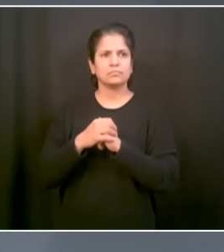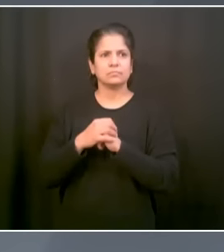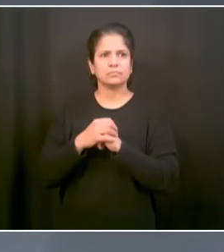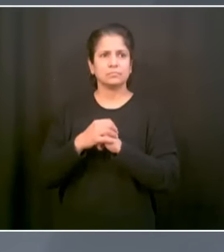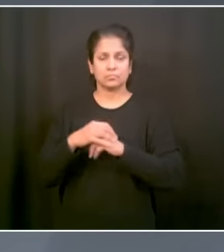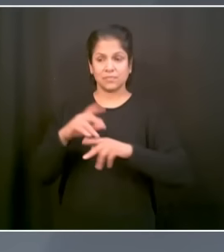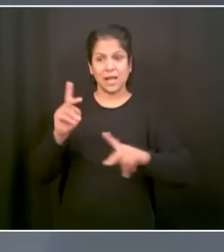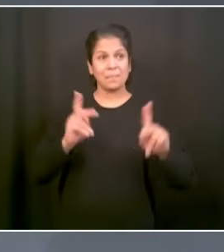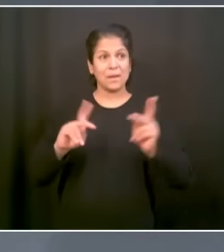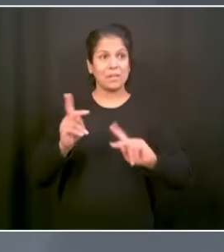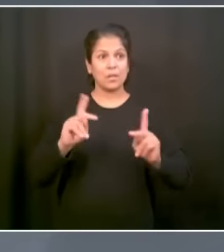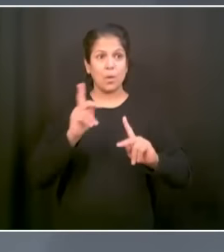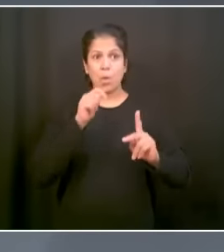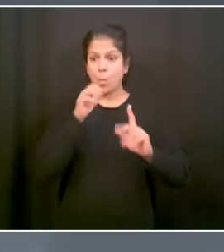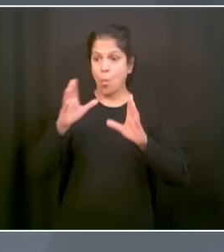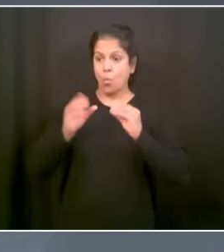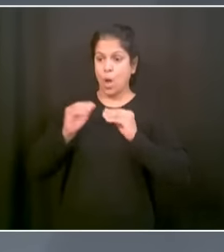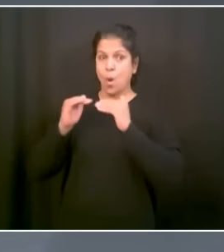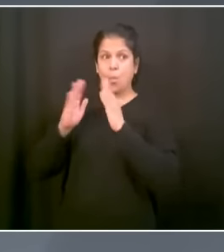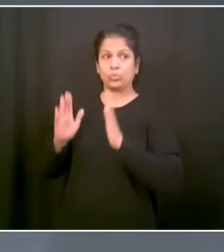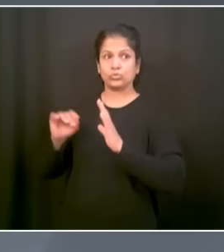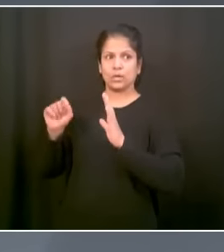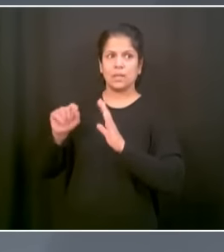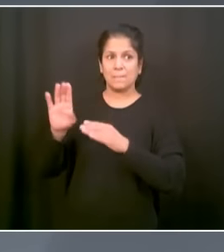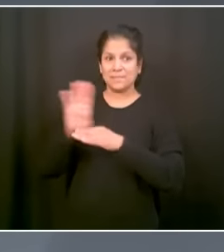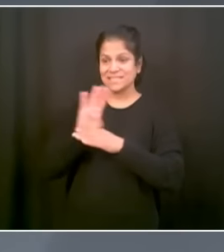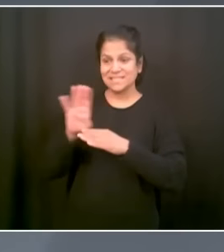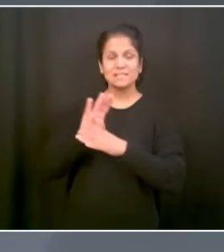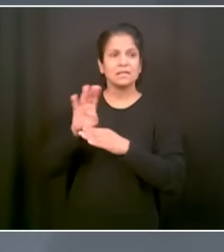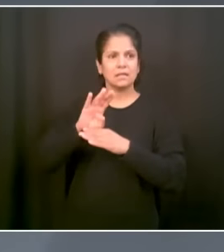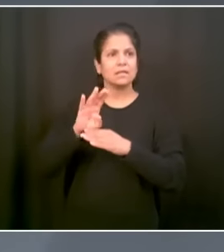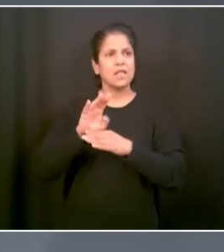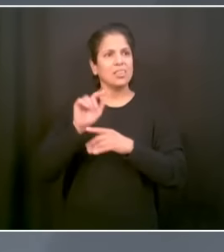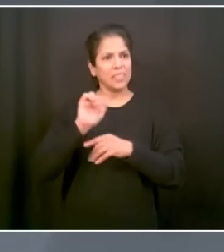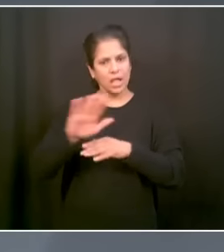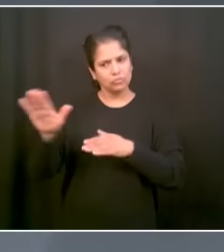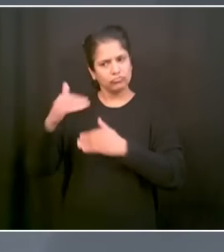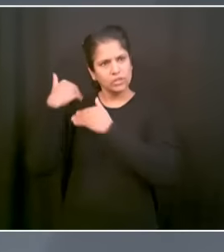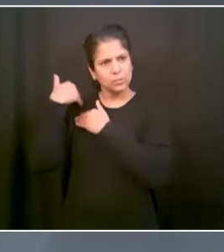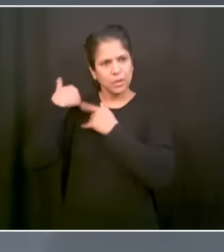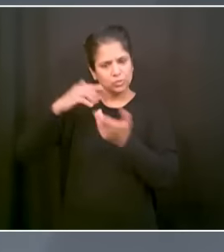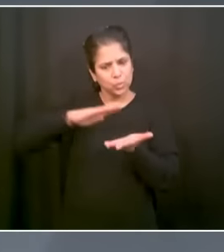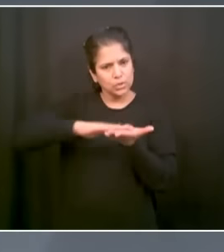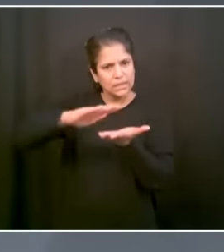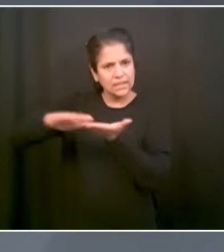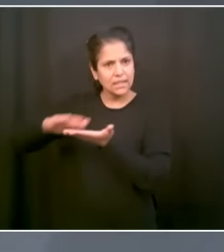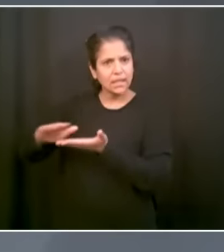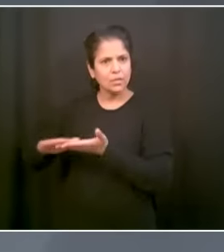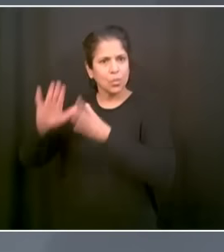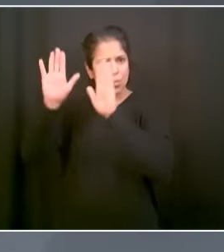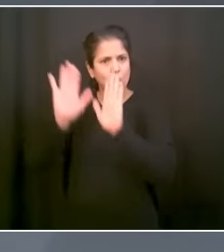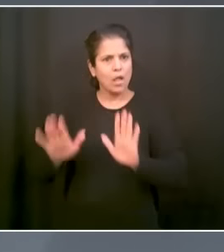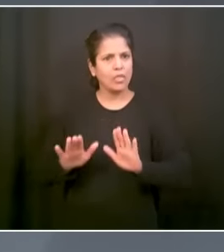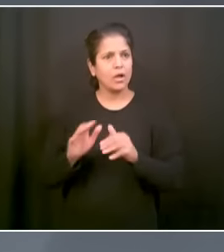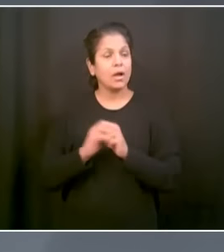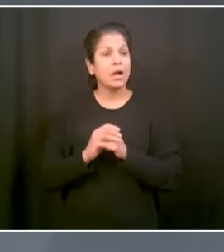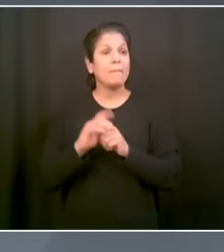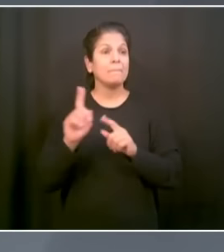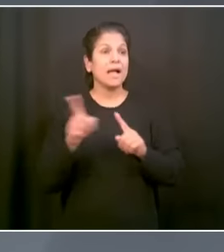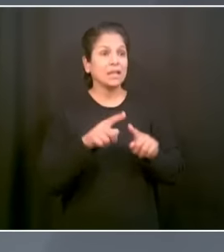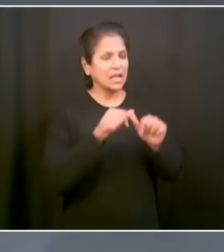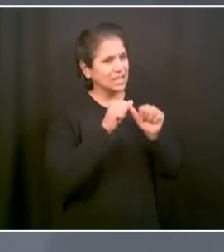for the remaining thousands of bus stops. And what we are constantly looking at is how we can